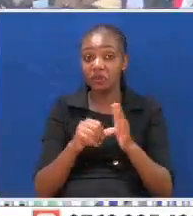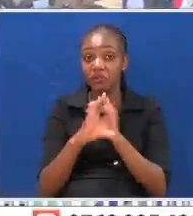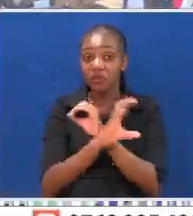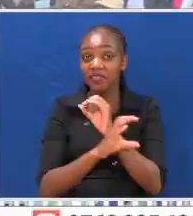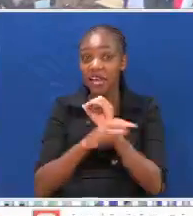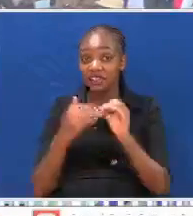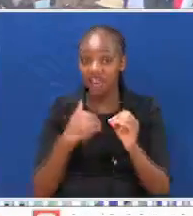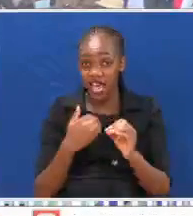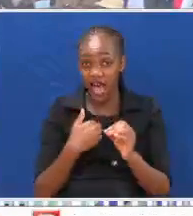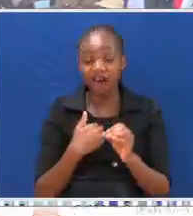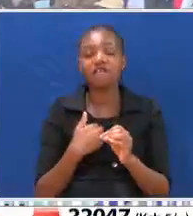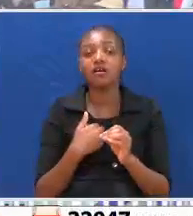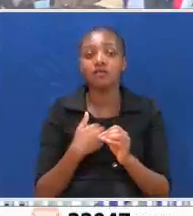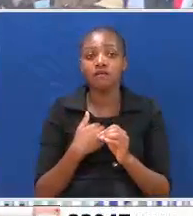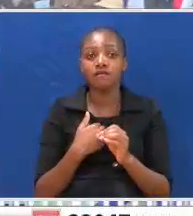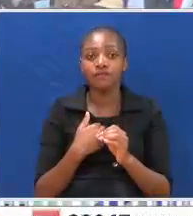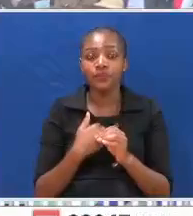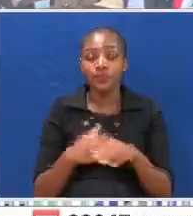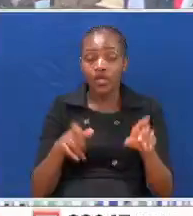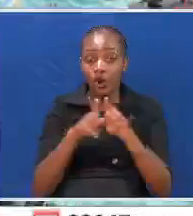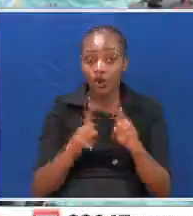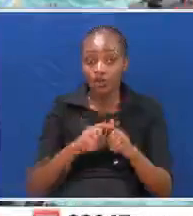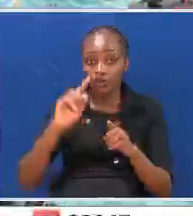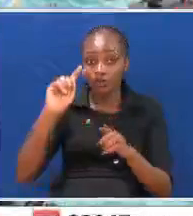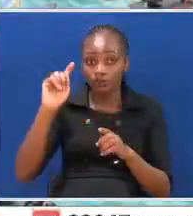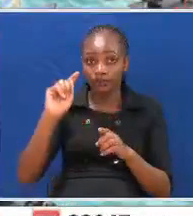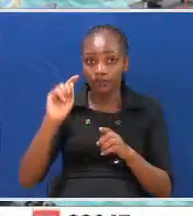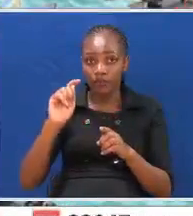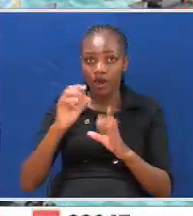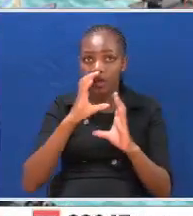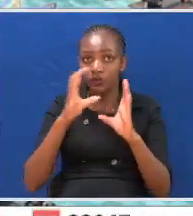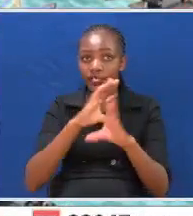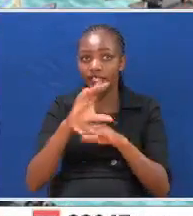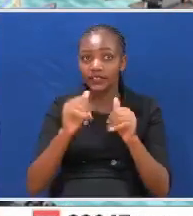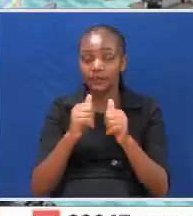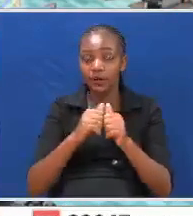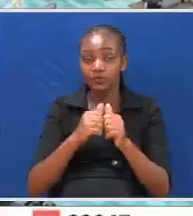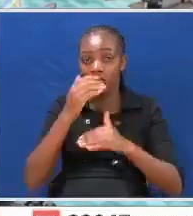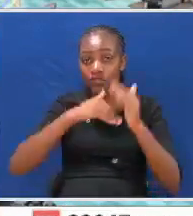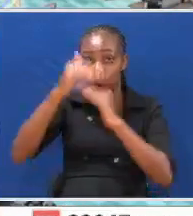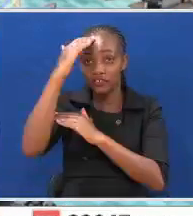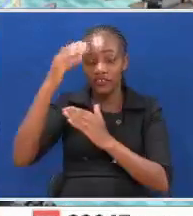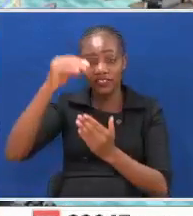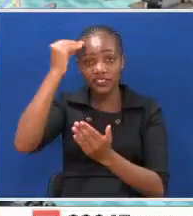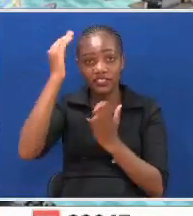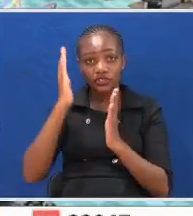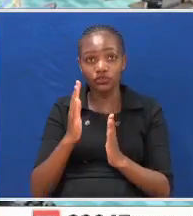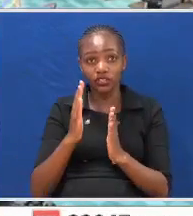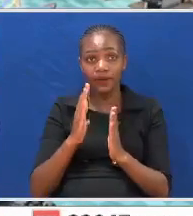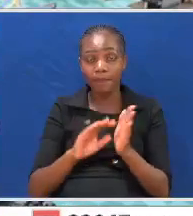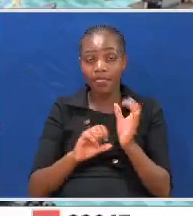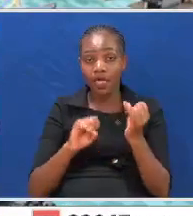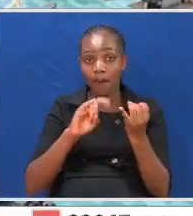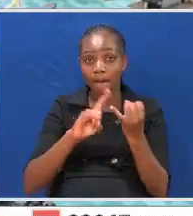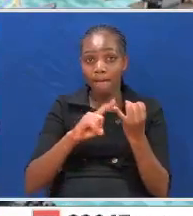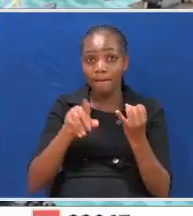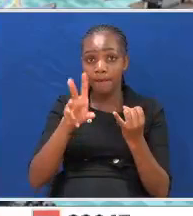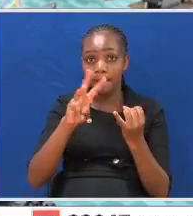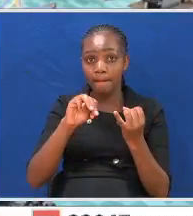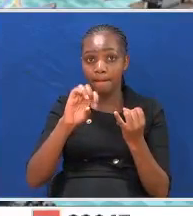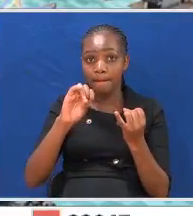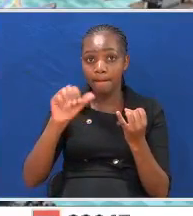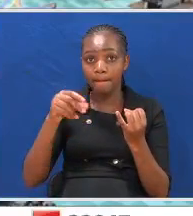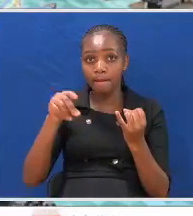has grappled with for years. Kenyatta citing 3 university students, Michael Malombo Moisakenyi and Ken